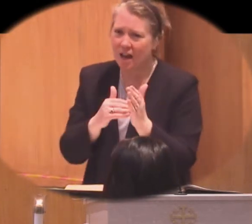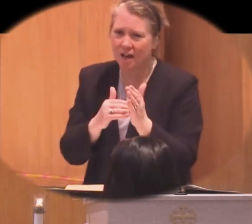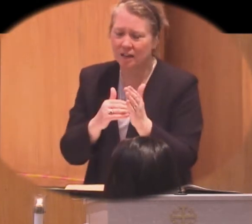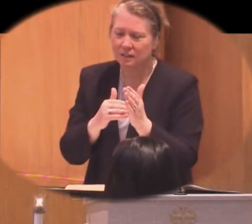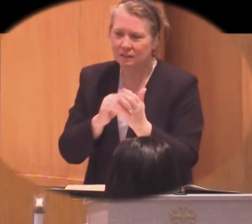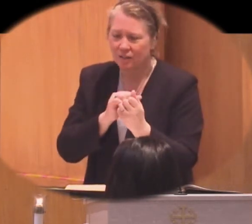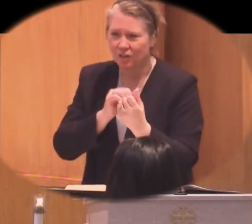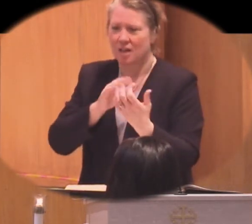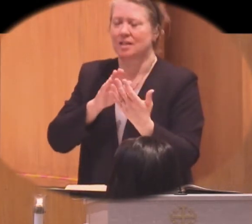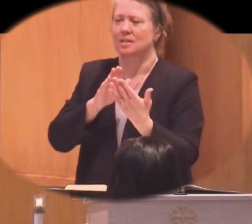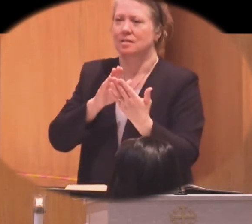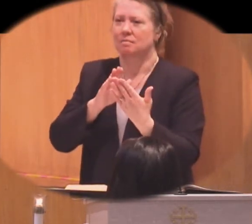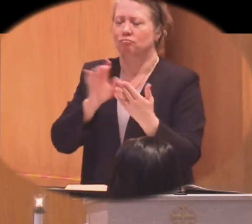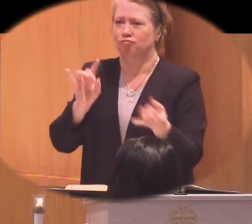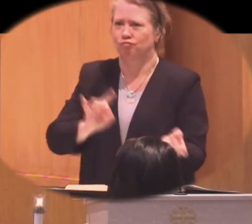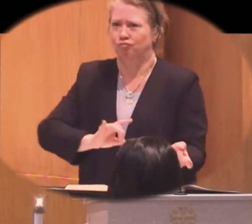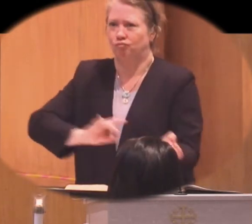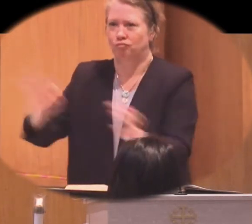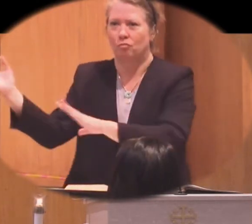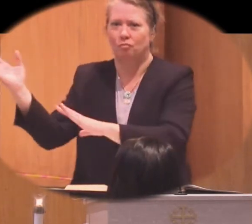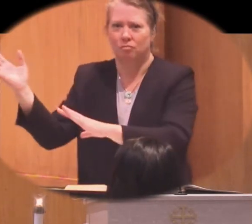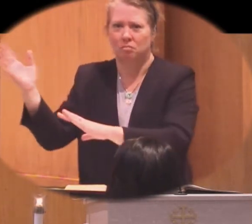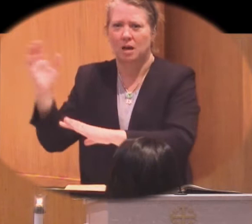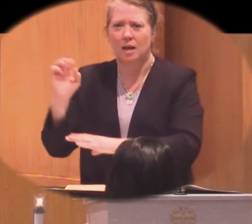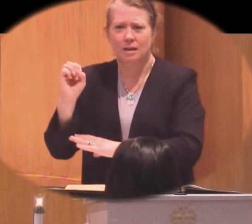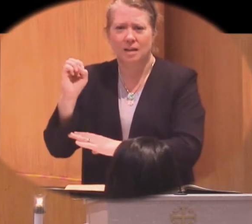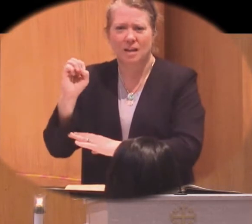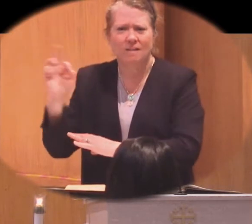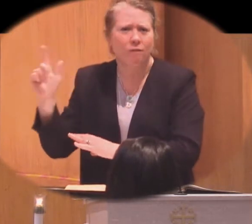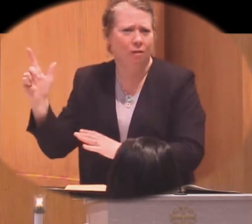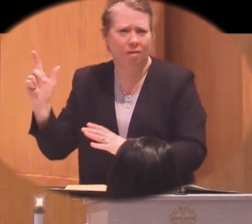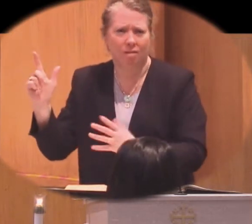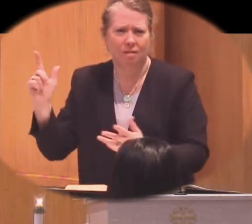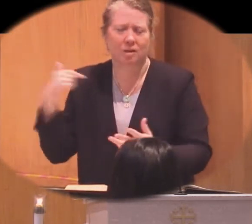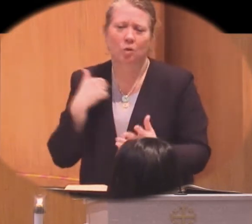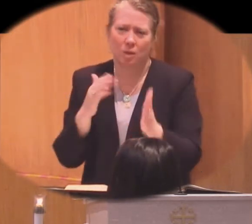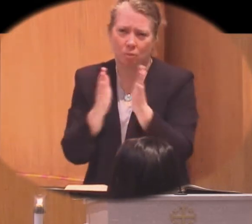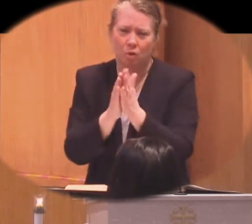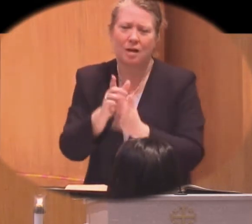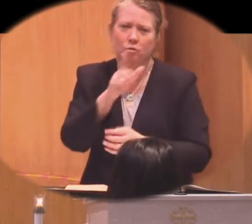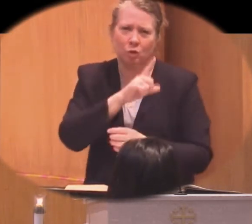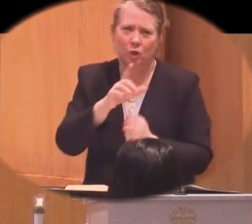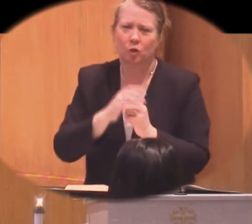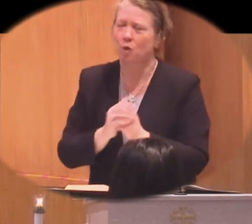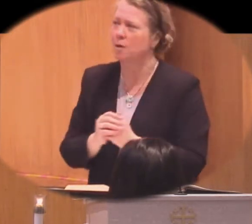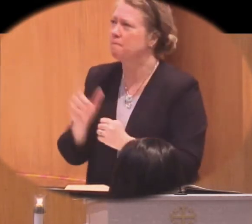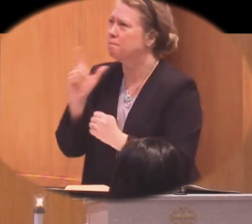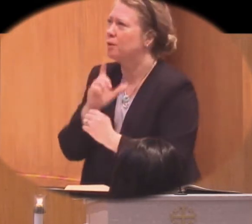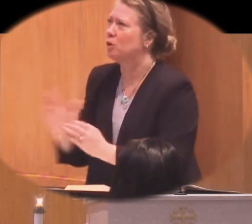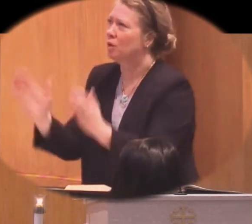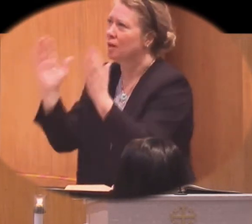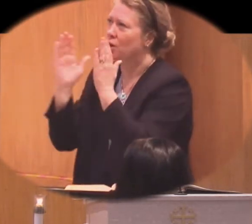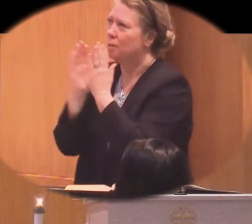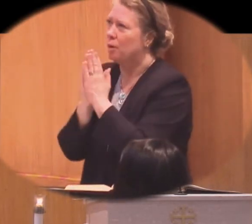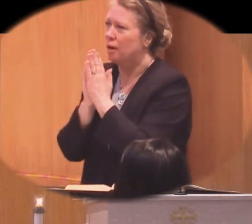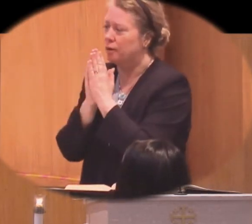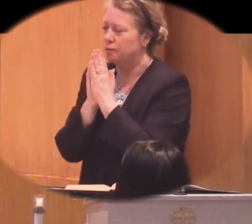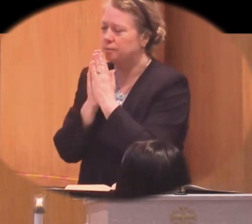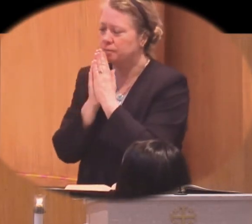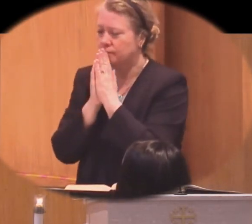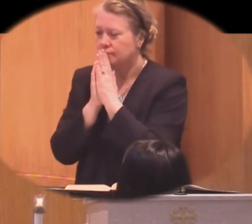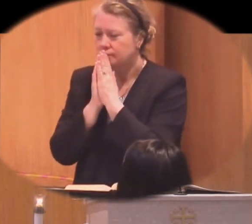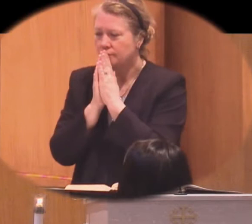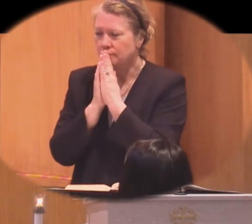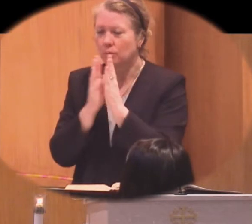violence and horrifying evil. We pray to the Lord. Lord, hear our prayer. We